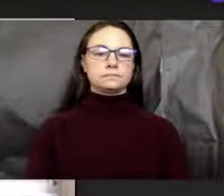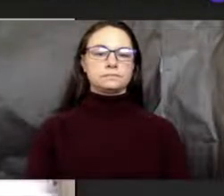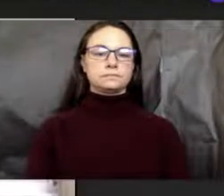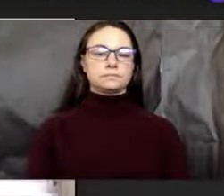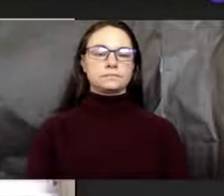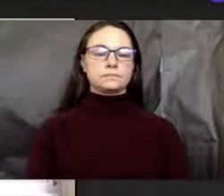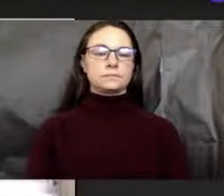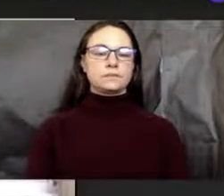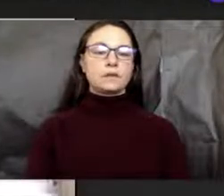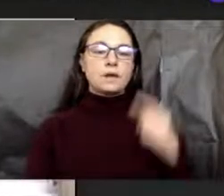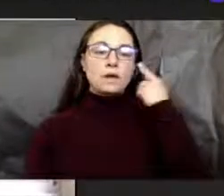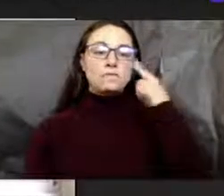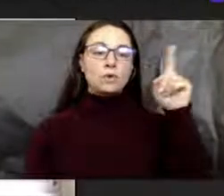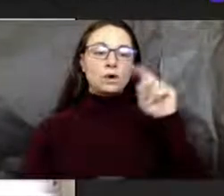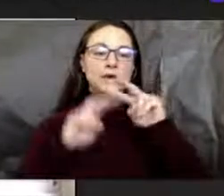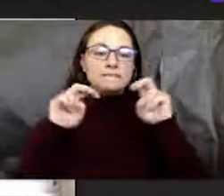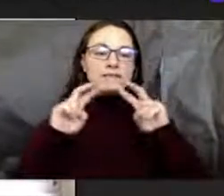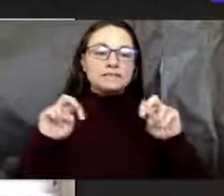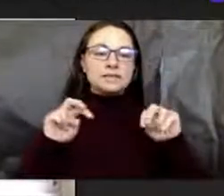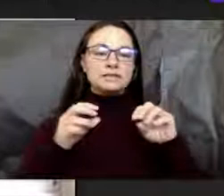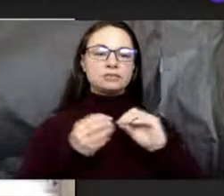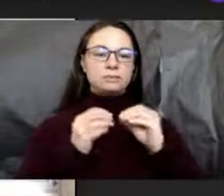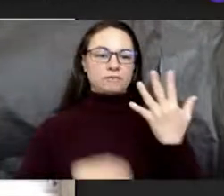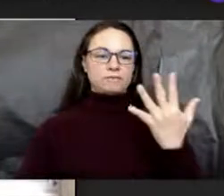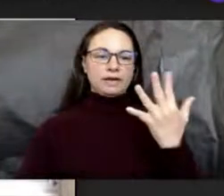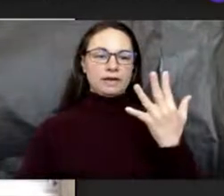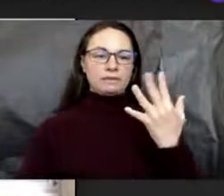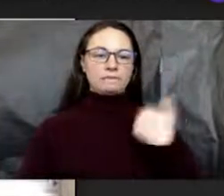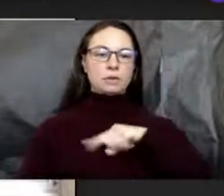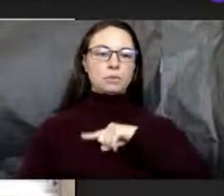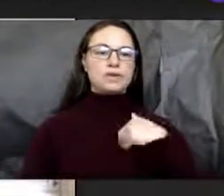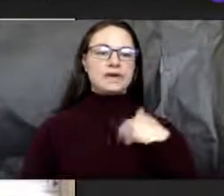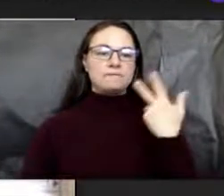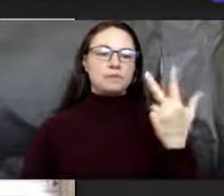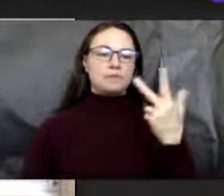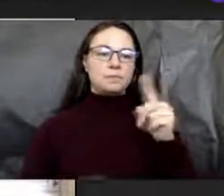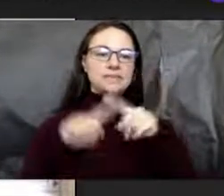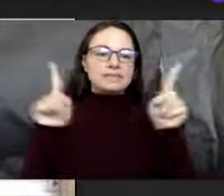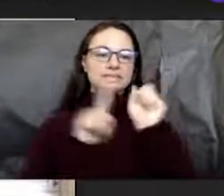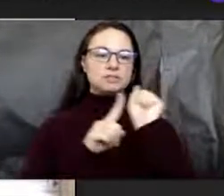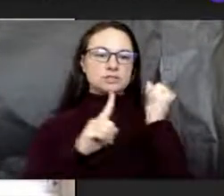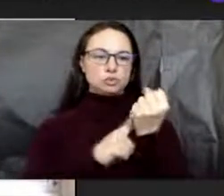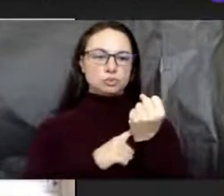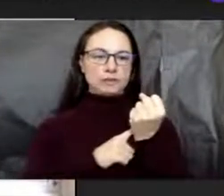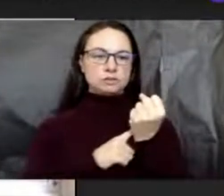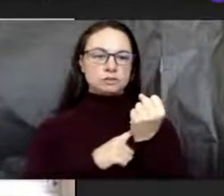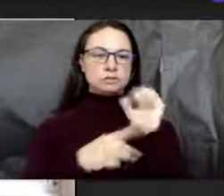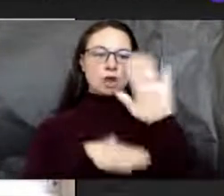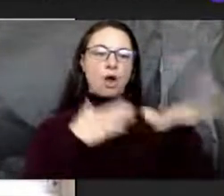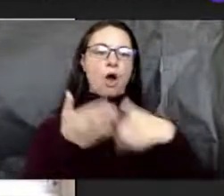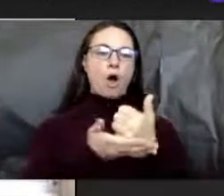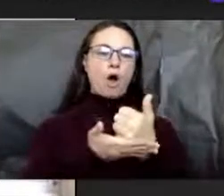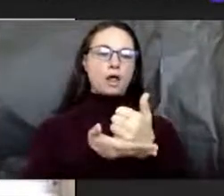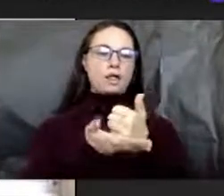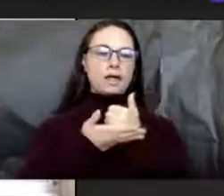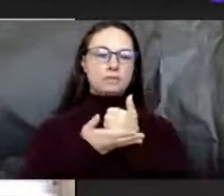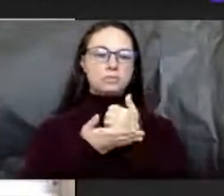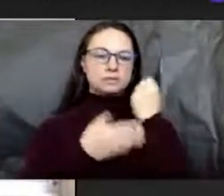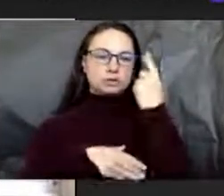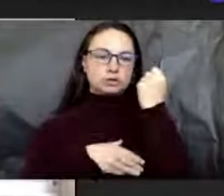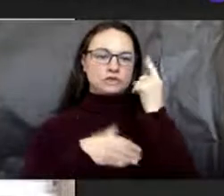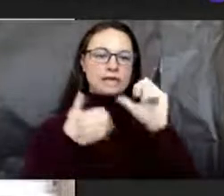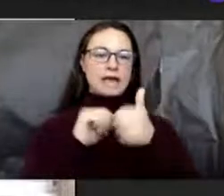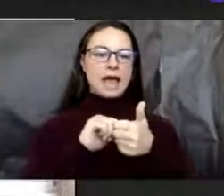All right, so for investigation number 5, we have 3 different situations that all help us understand